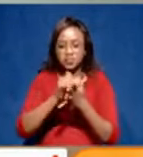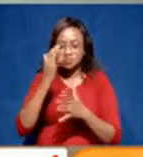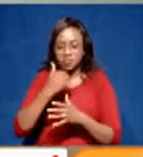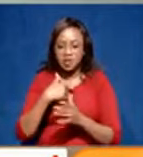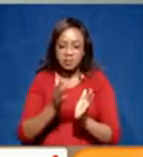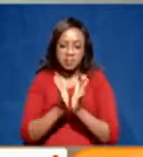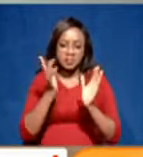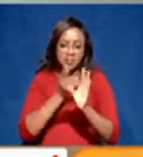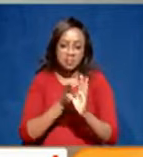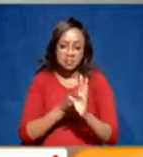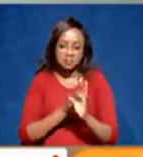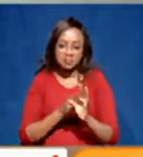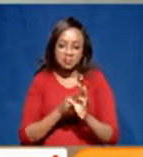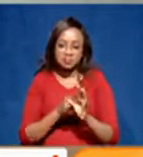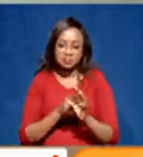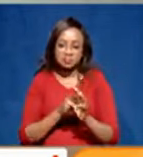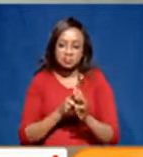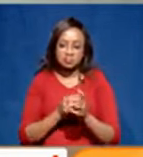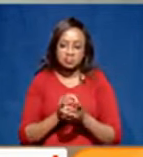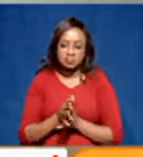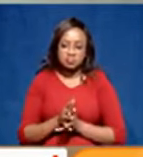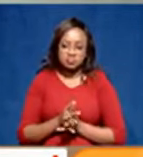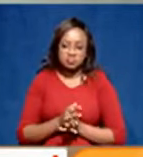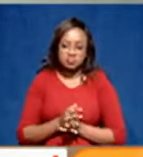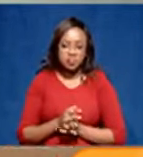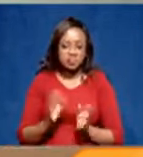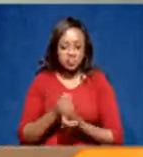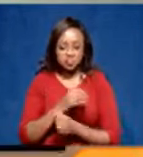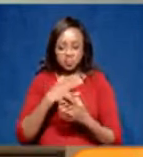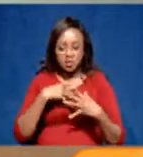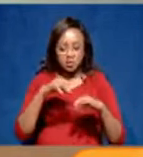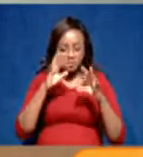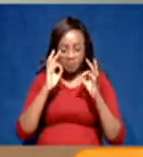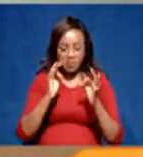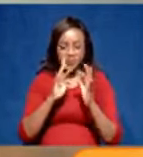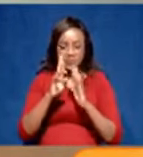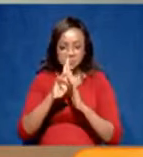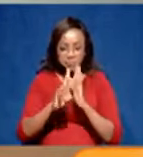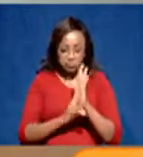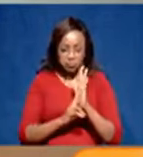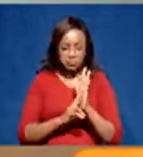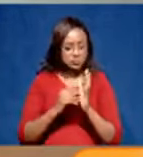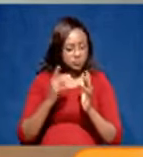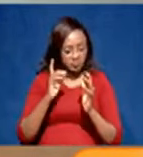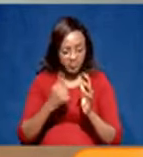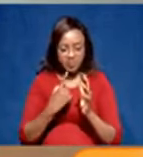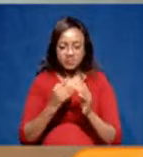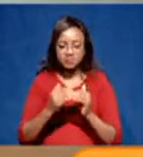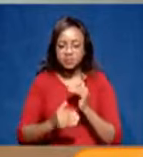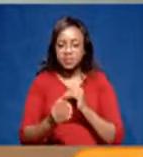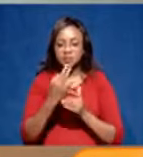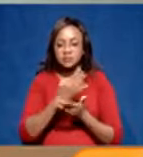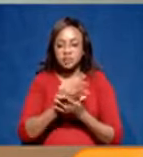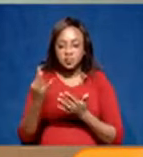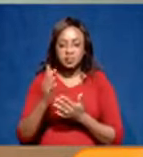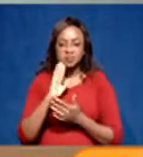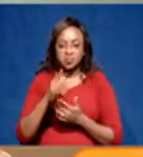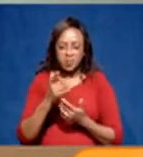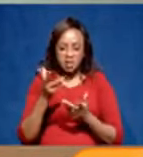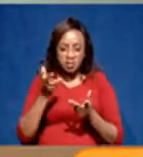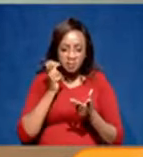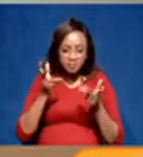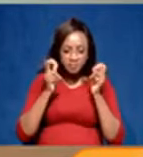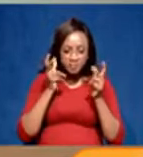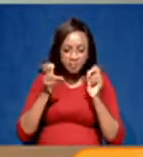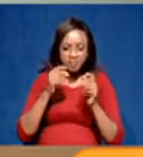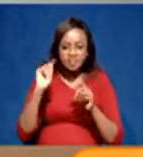never have a perfect law. You can never have perfect regulations. We subject it to public participation. The next 2-3 weeks, we are going to be listening to Kenyans, what